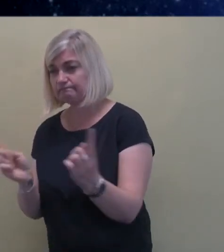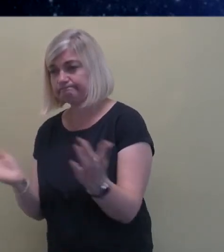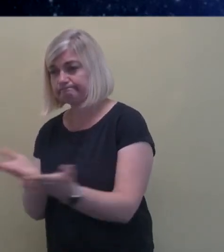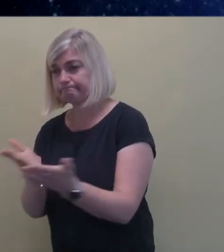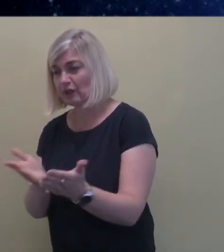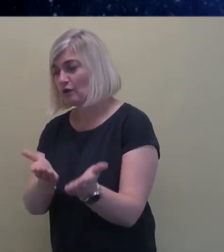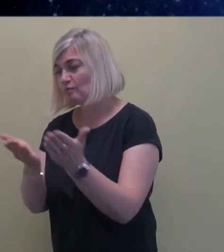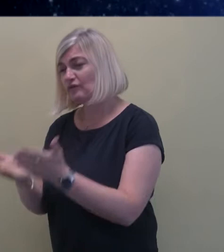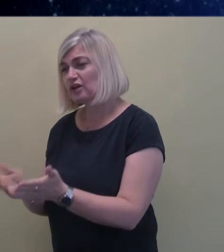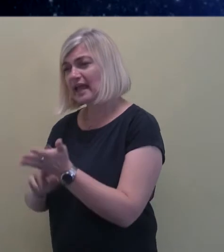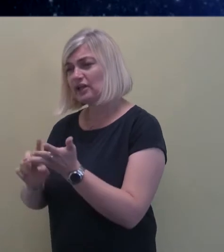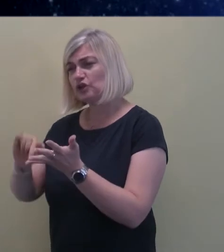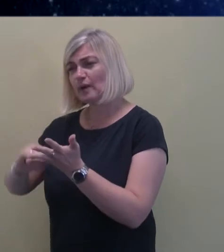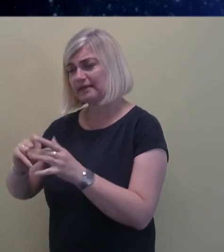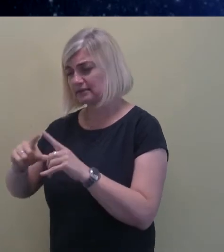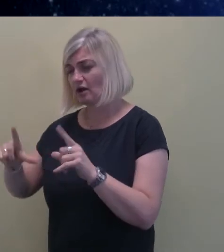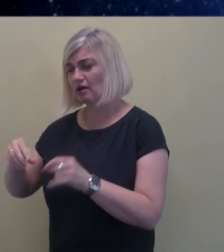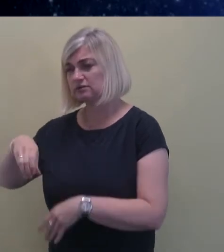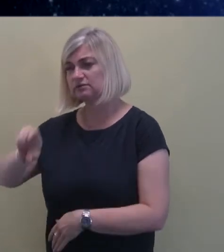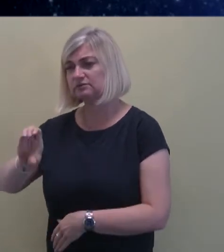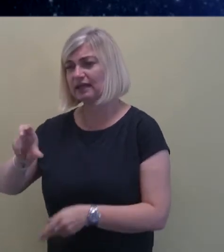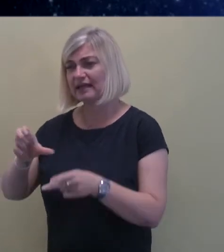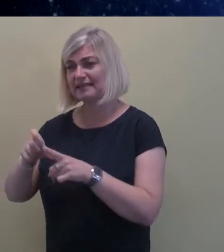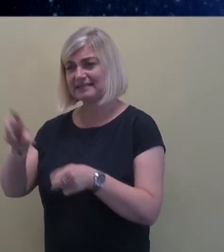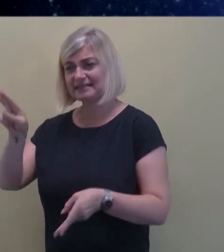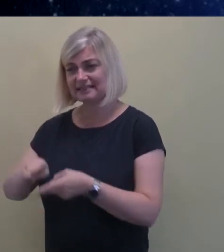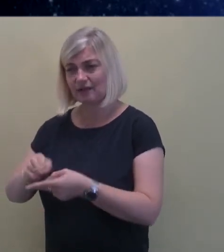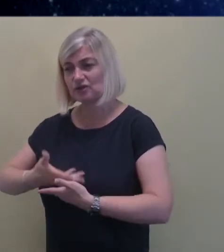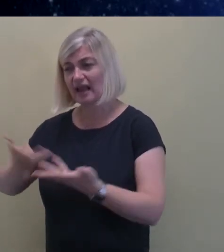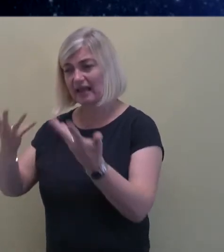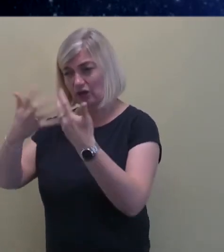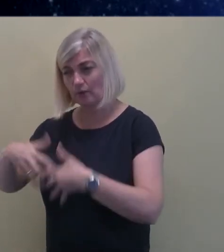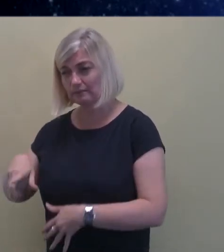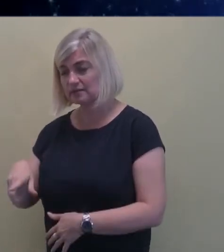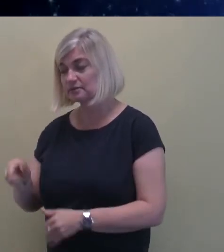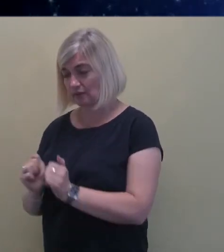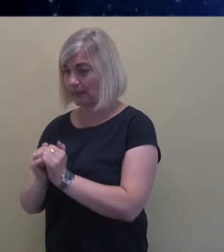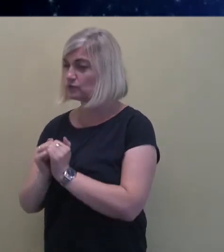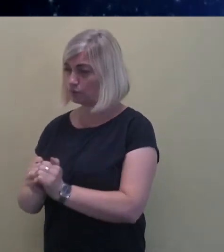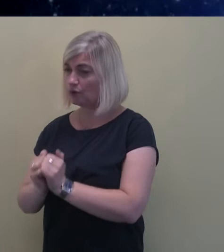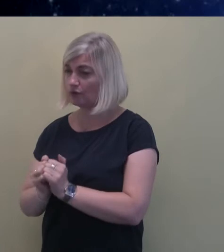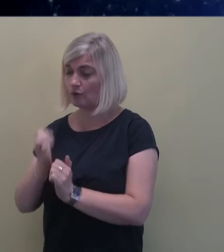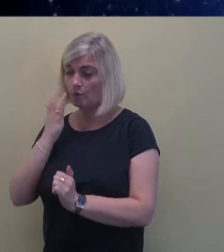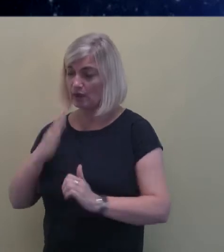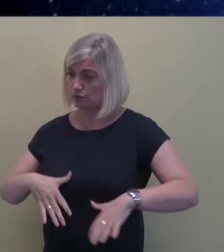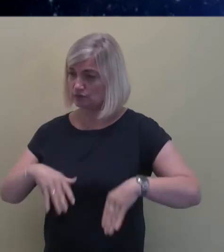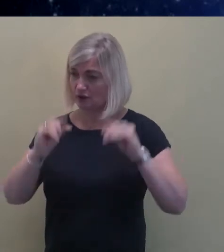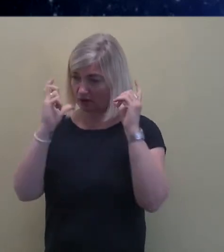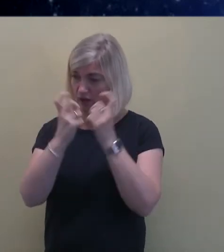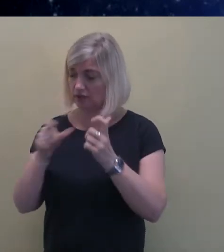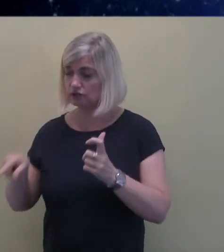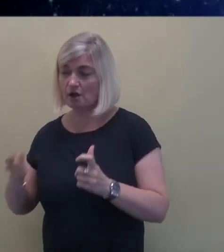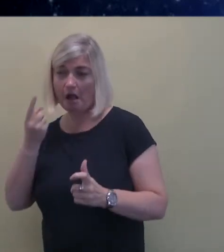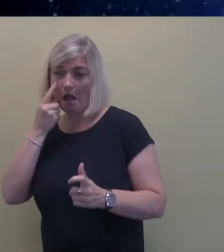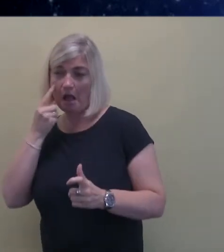disadvantaged. Many of our students have their own laptops and PCs at home, but some of them have to share them with their siblings